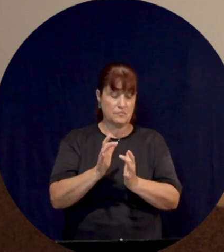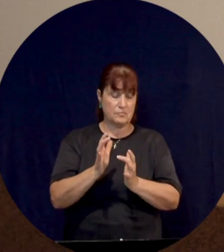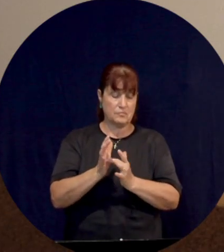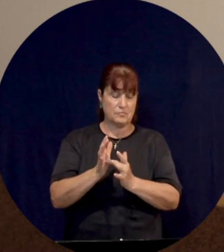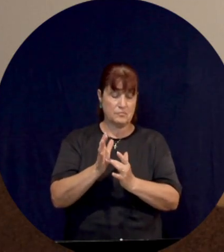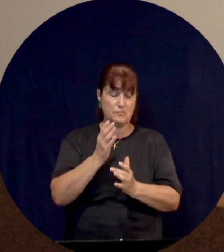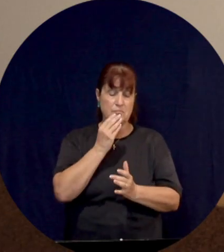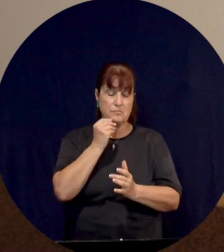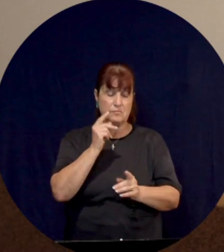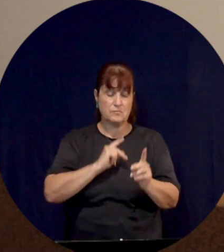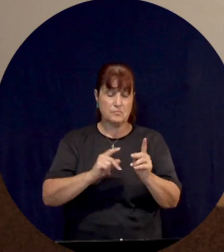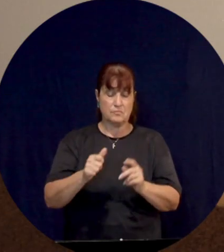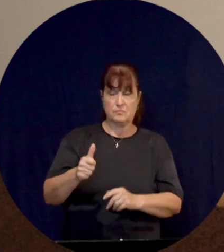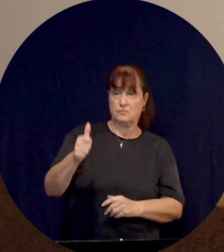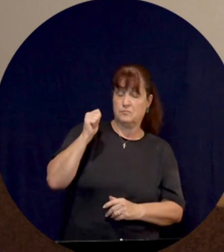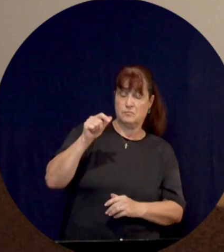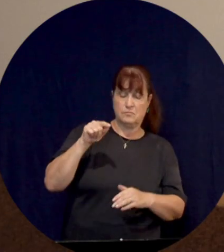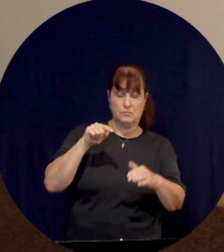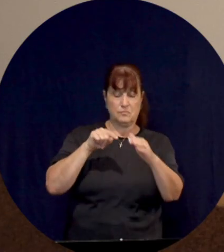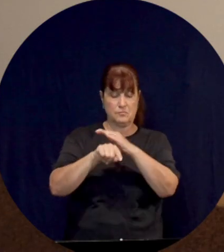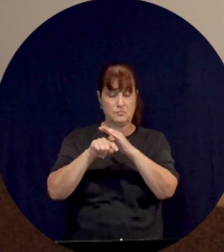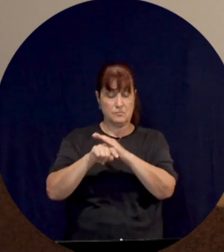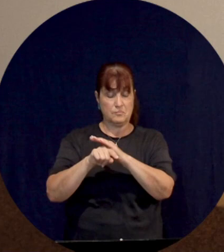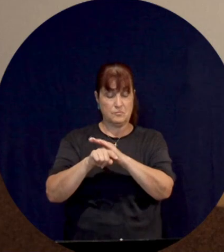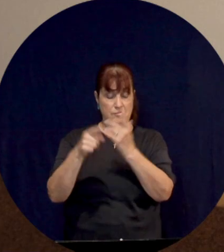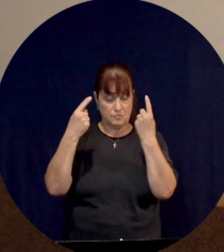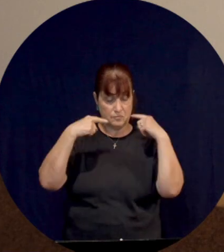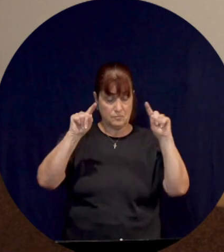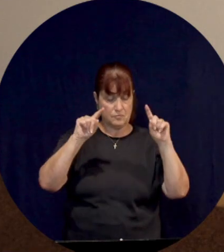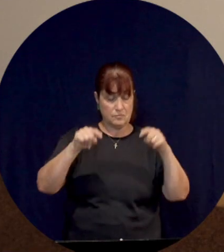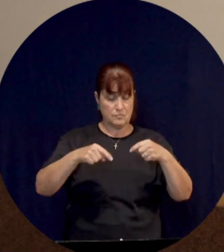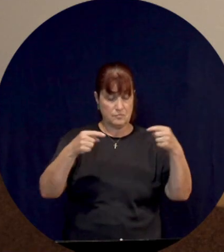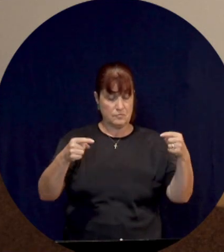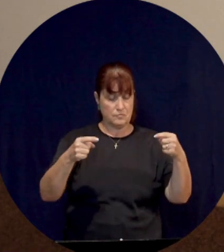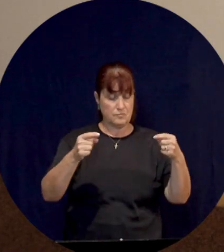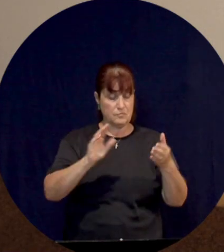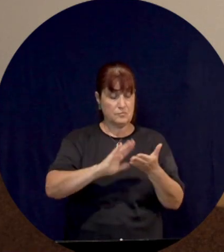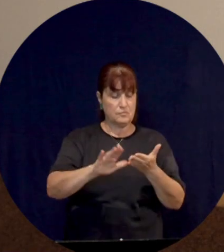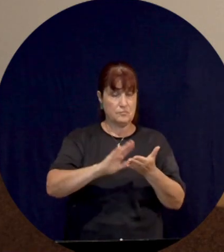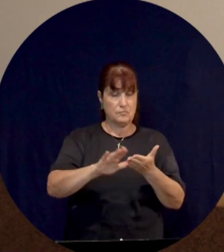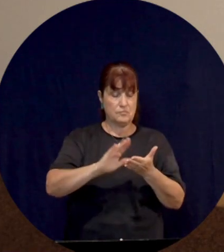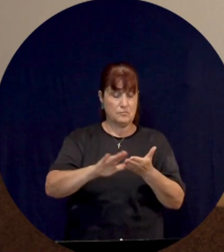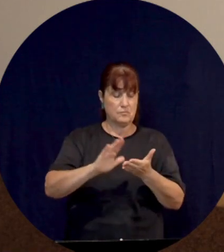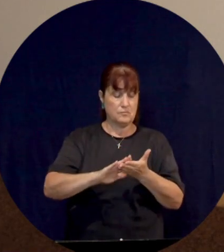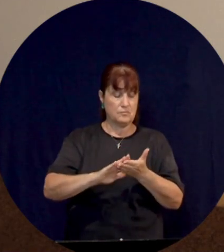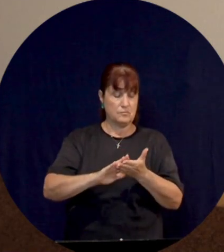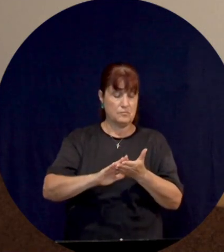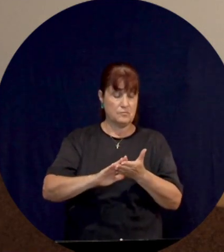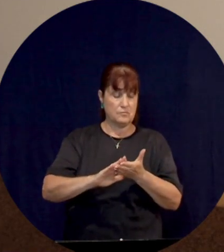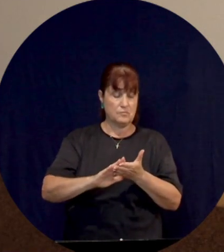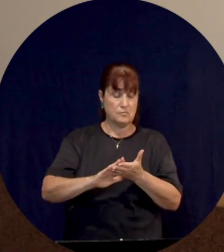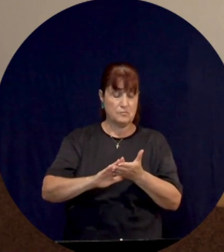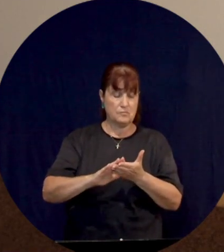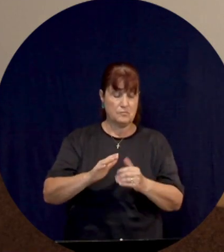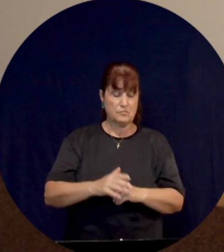the reconciliation of the world, what will their acceptance be but life from the